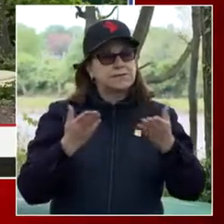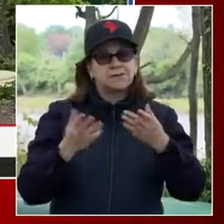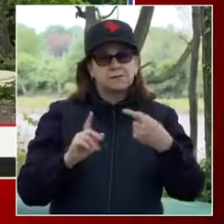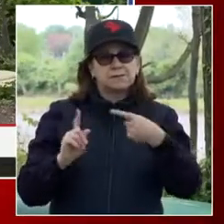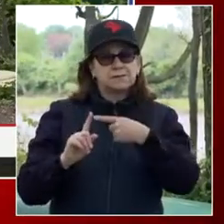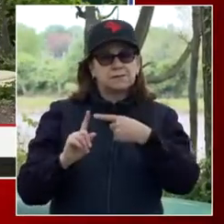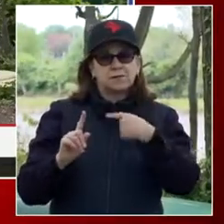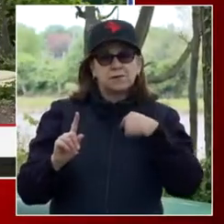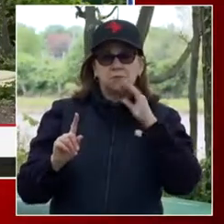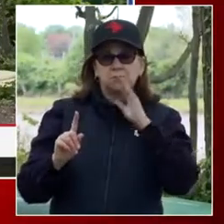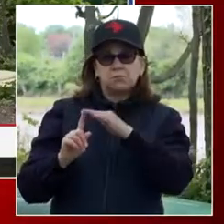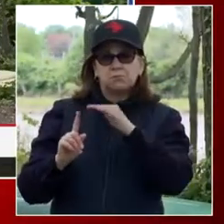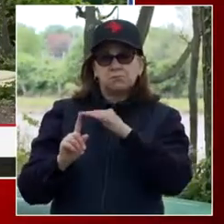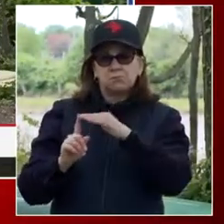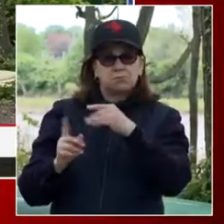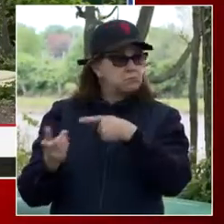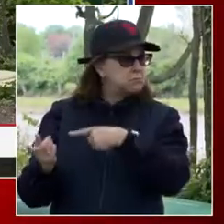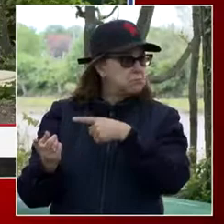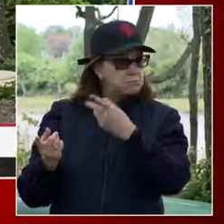certainly will reach out directly.